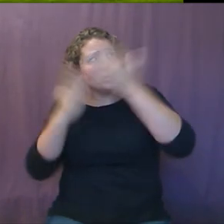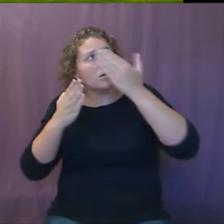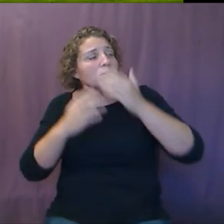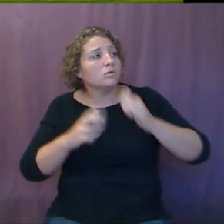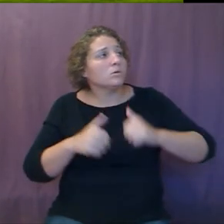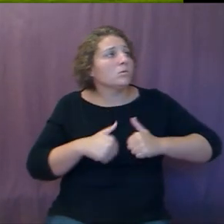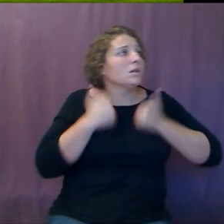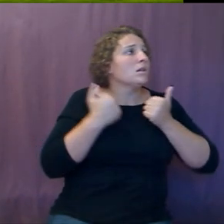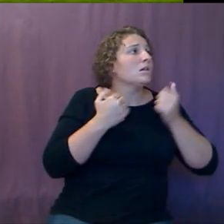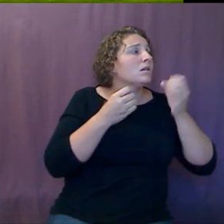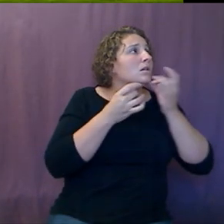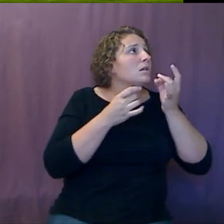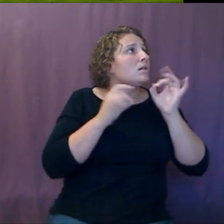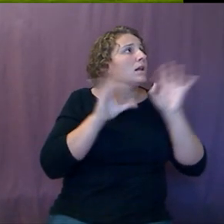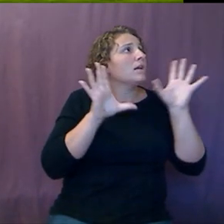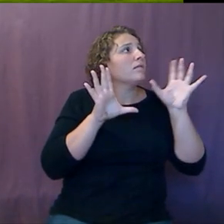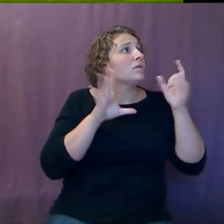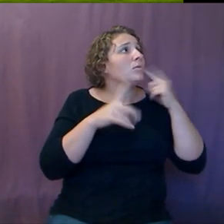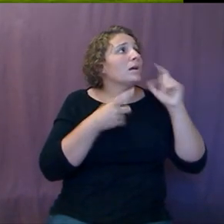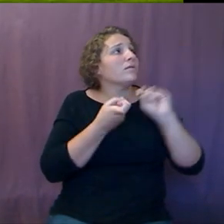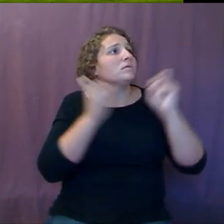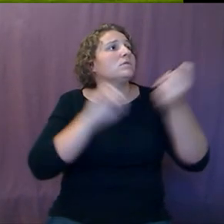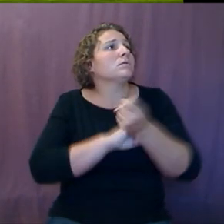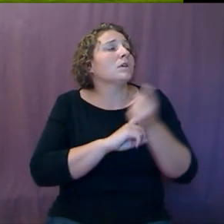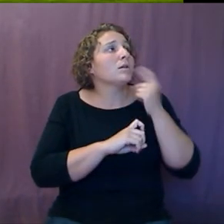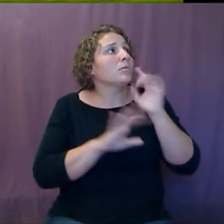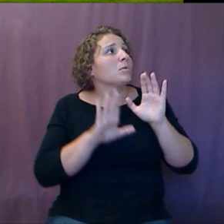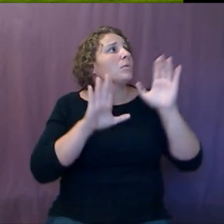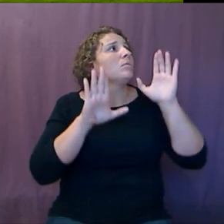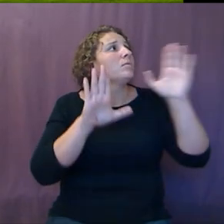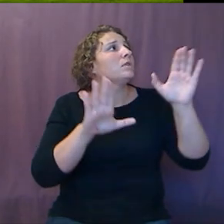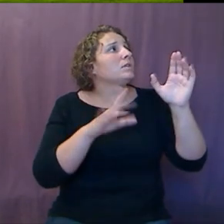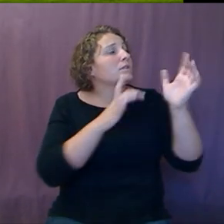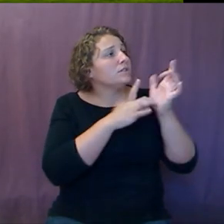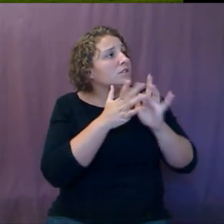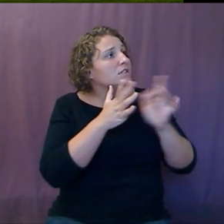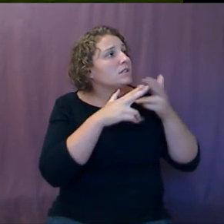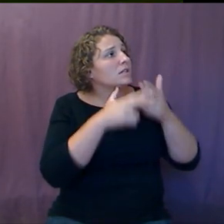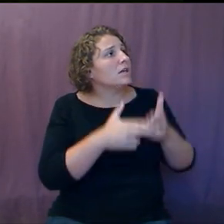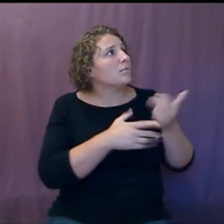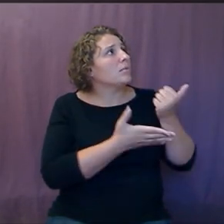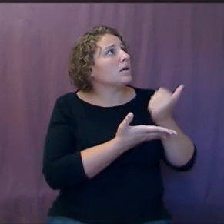revival and it would be big in jesus name amen